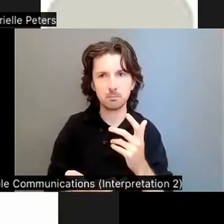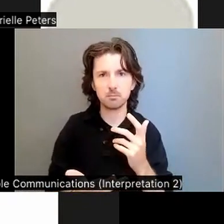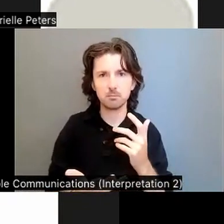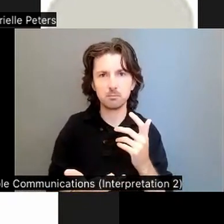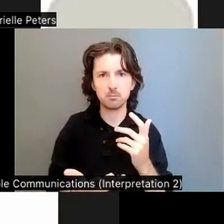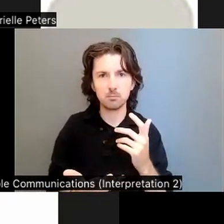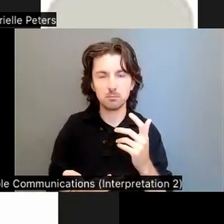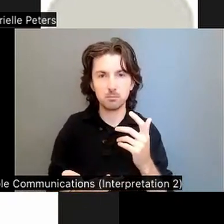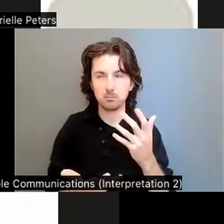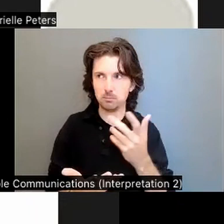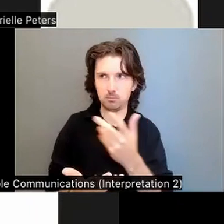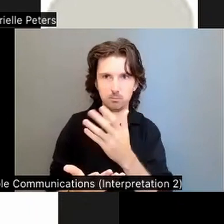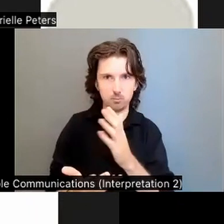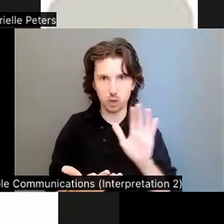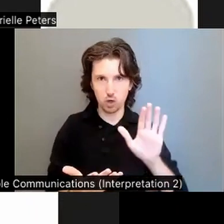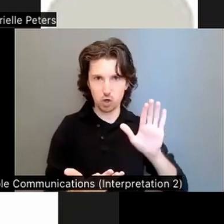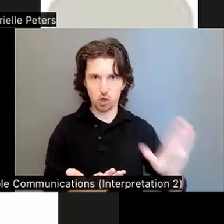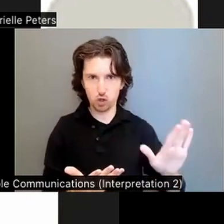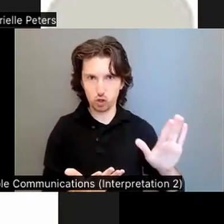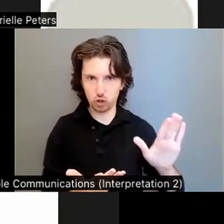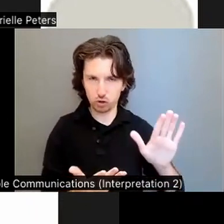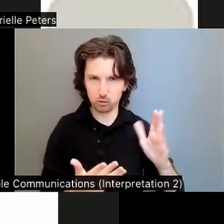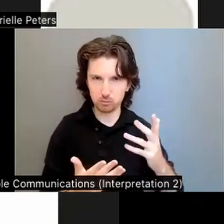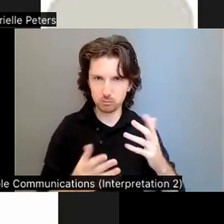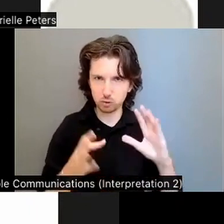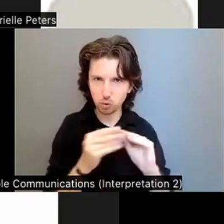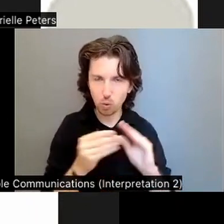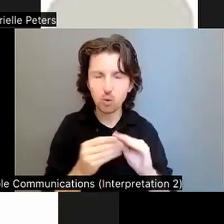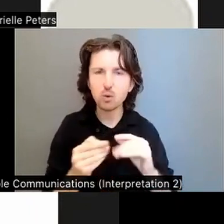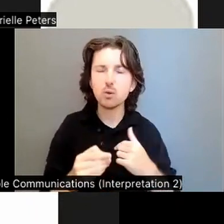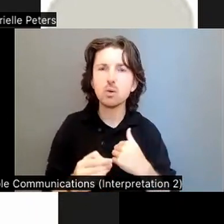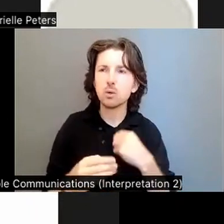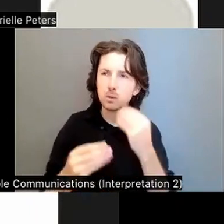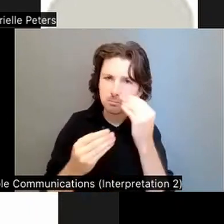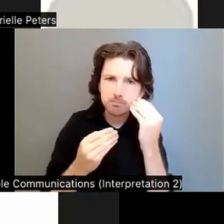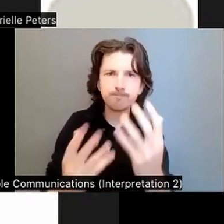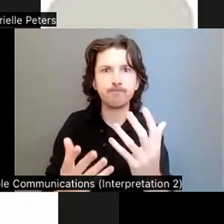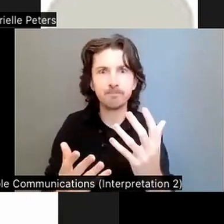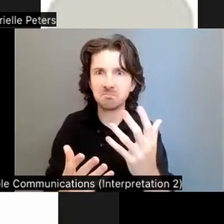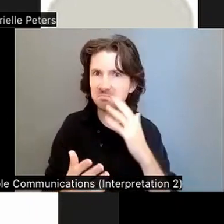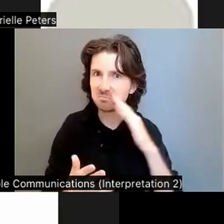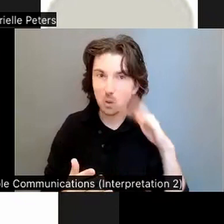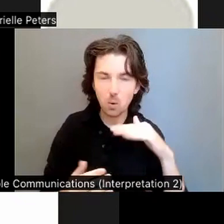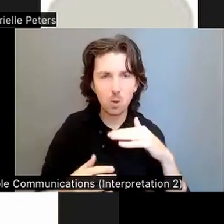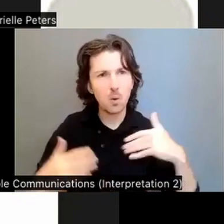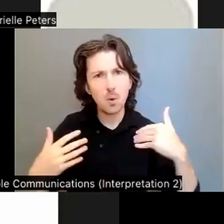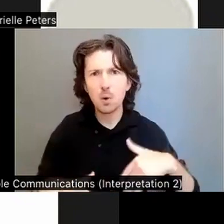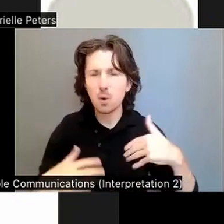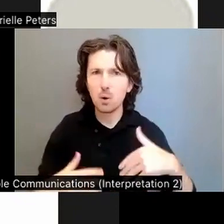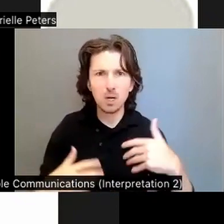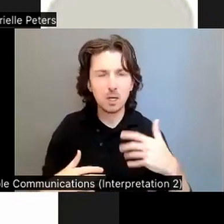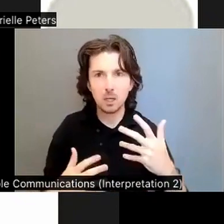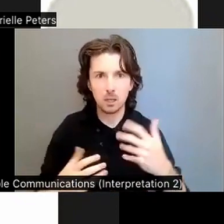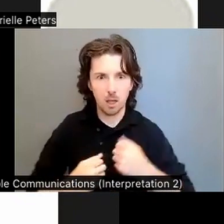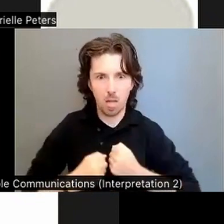it does, in a small way, I think, help people understand that it